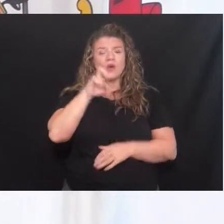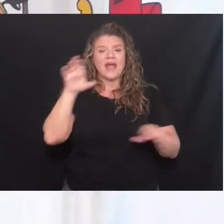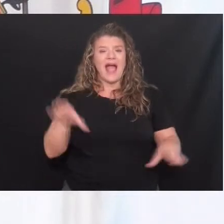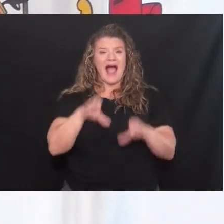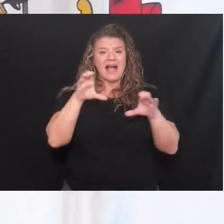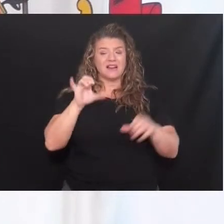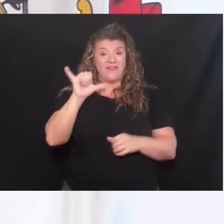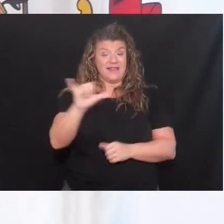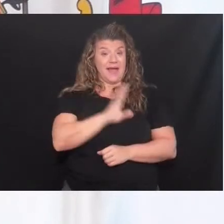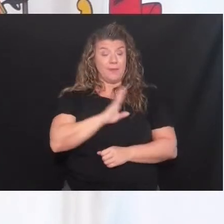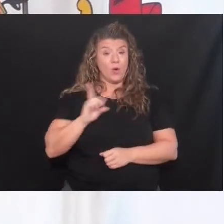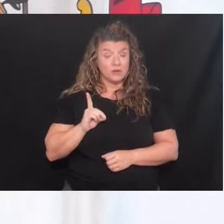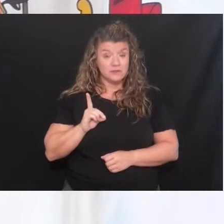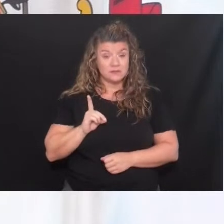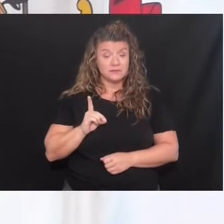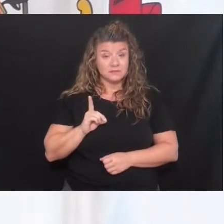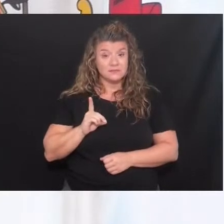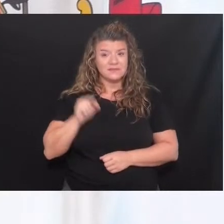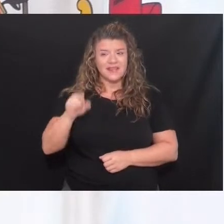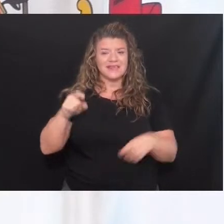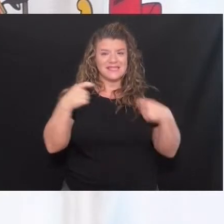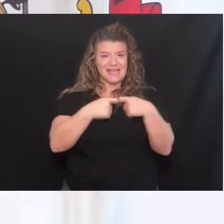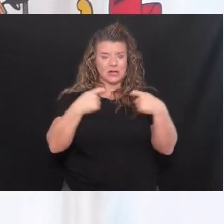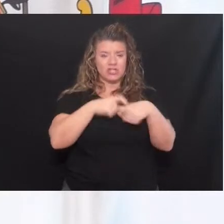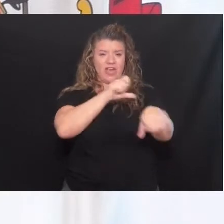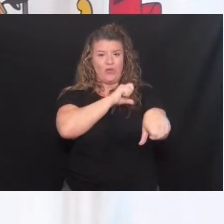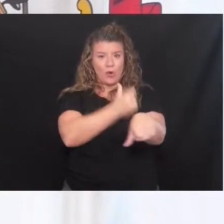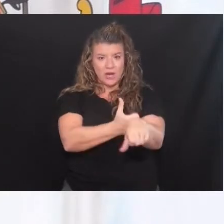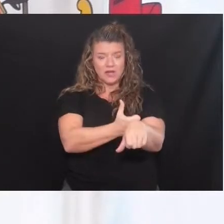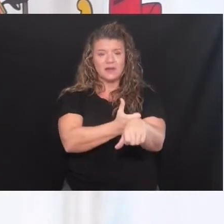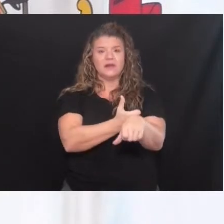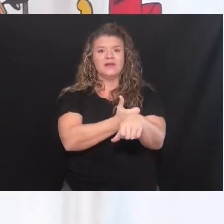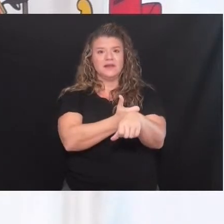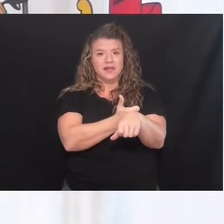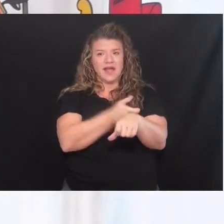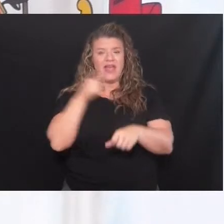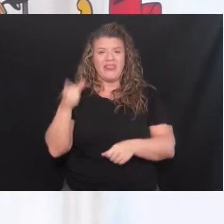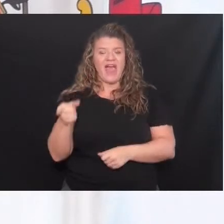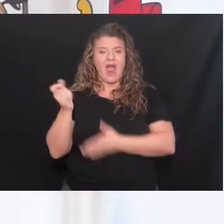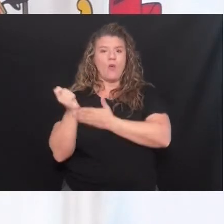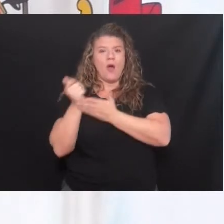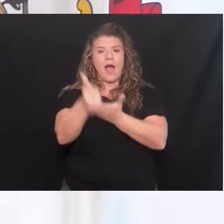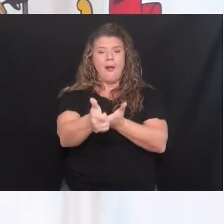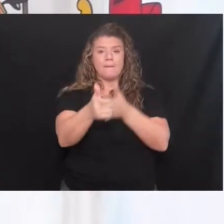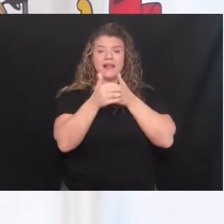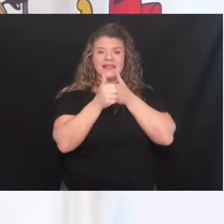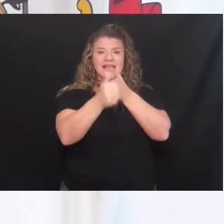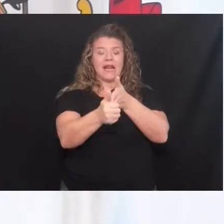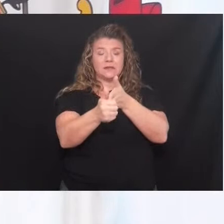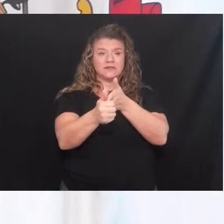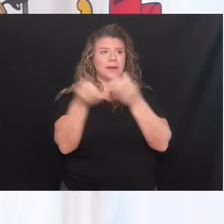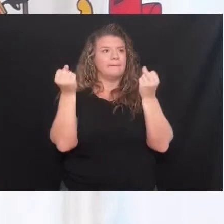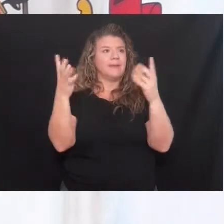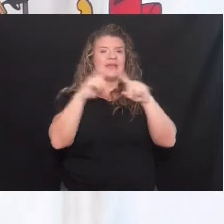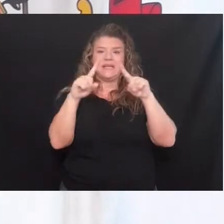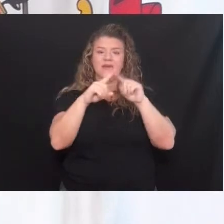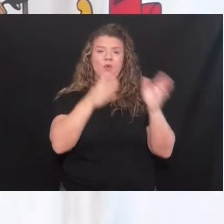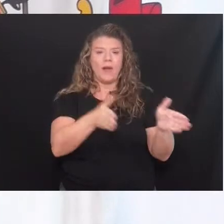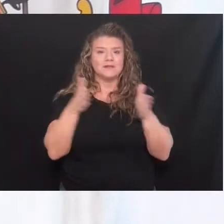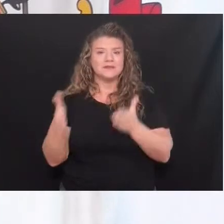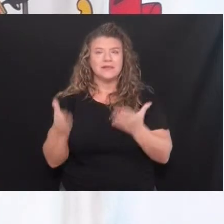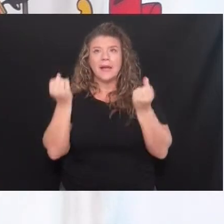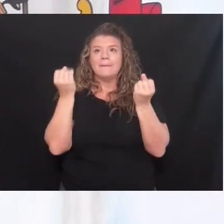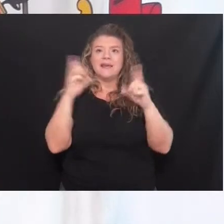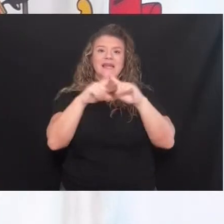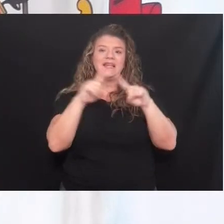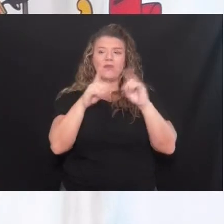this board and this energy authority, and they will help lead us in lots of ways, in lots and